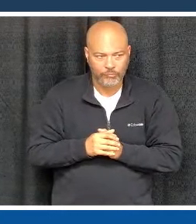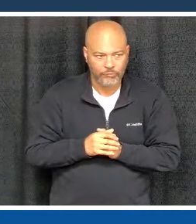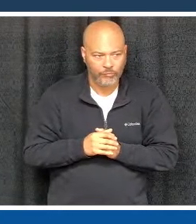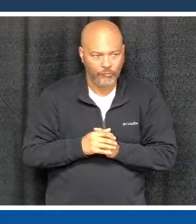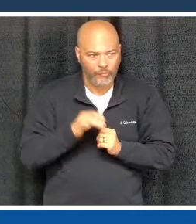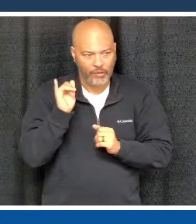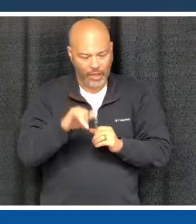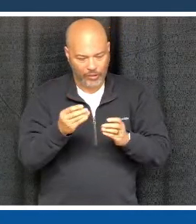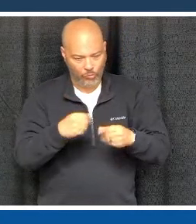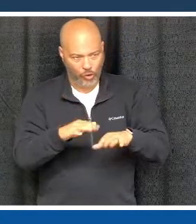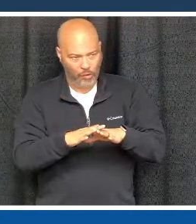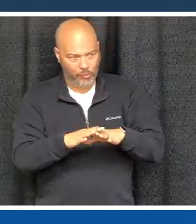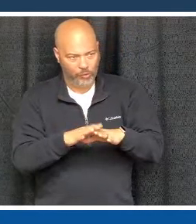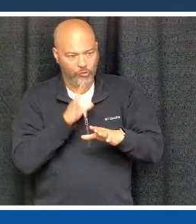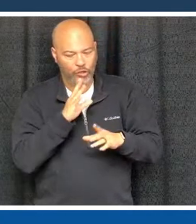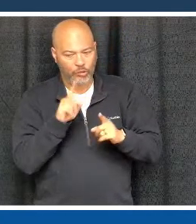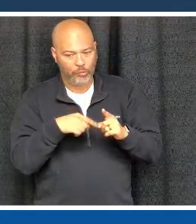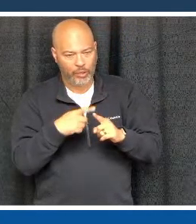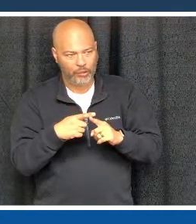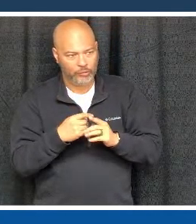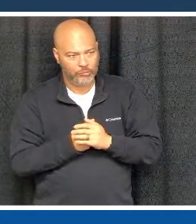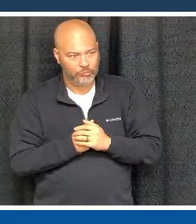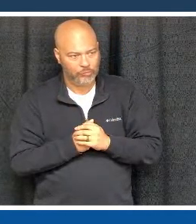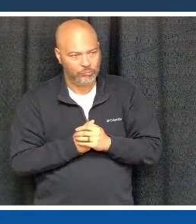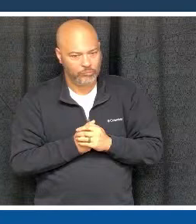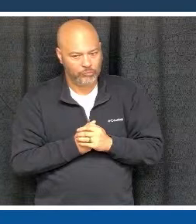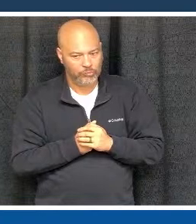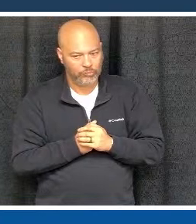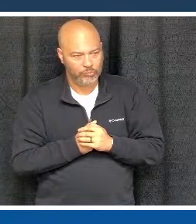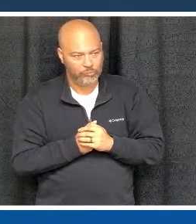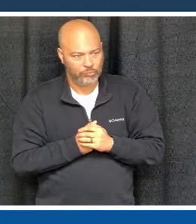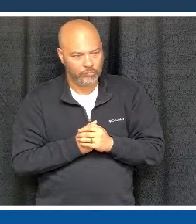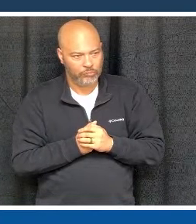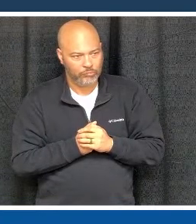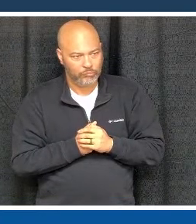And here's the property in question and the existing home.